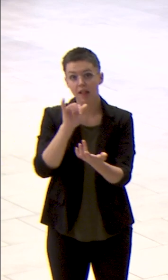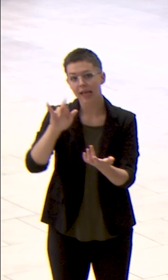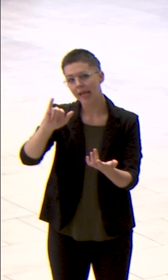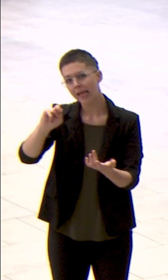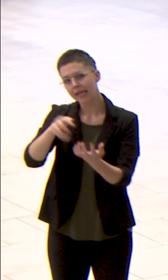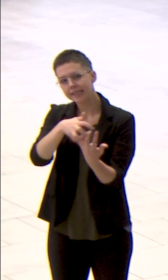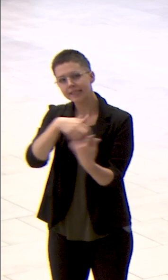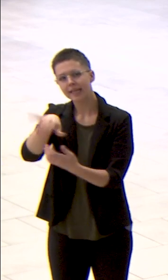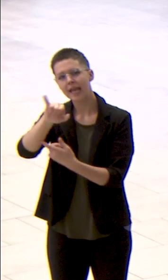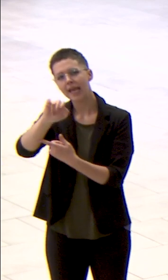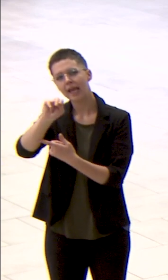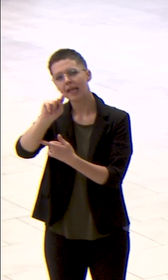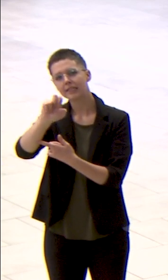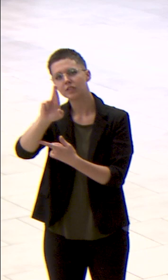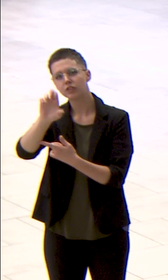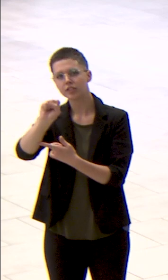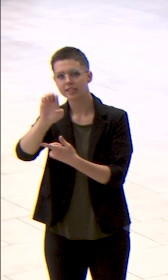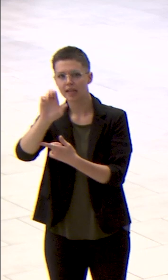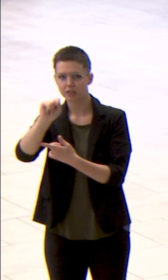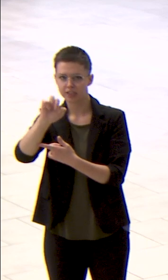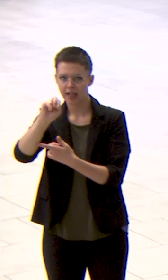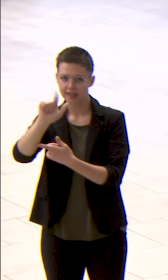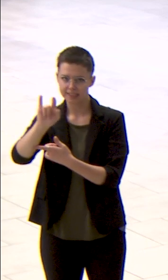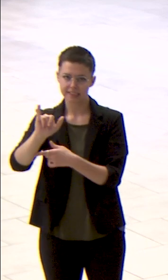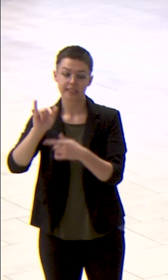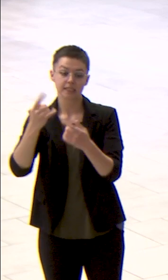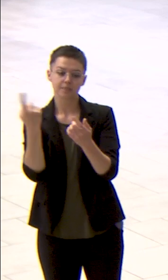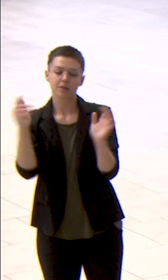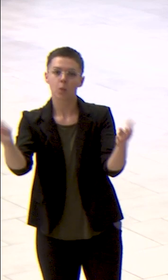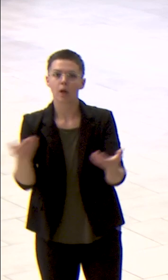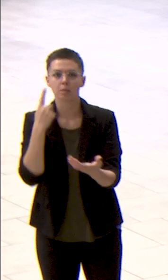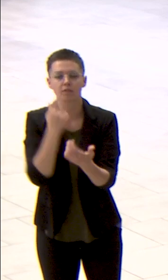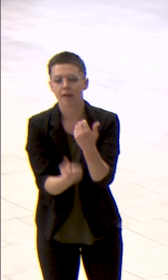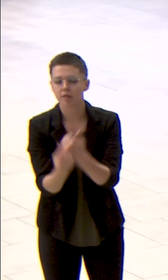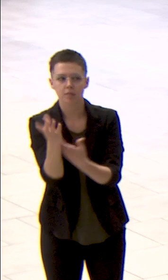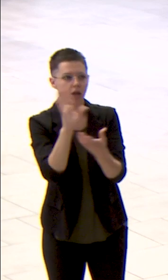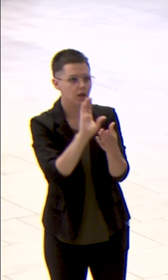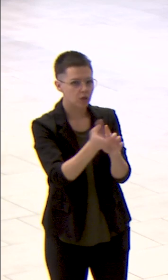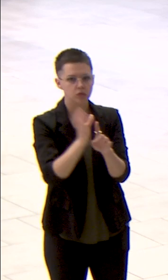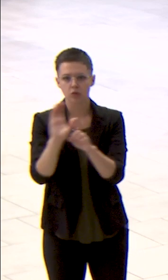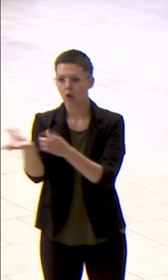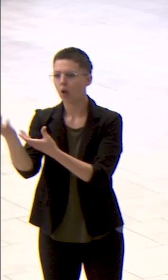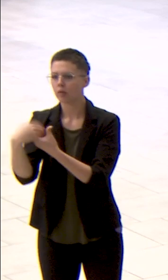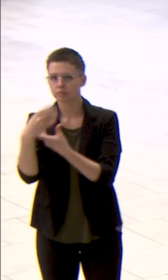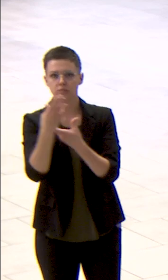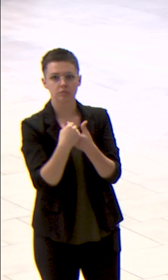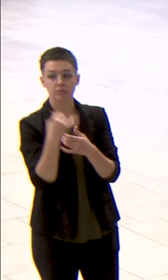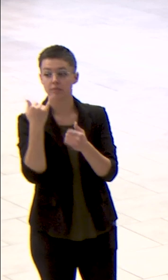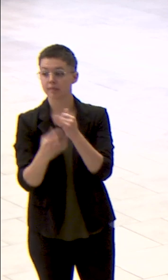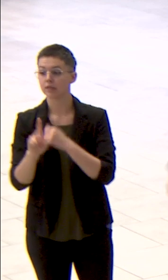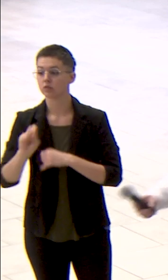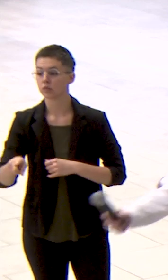really welcoming, have space and dialogue and representation for all of it? So I think that's going to be our future challenge for sure. Last question.